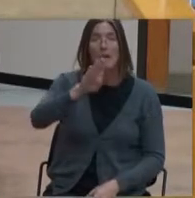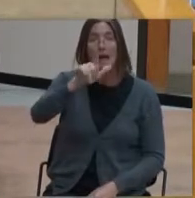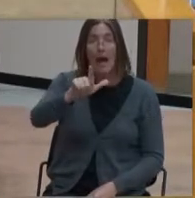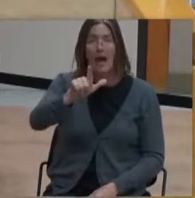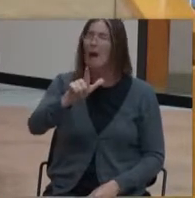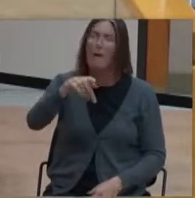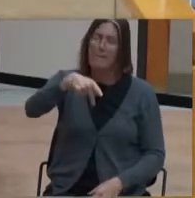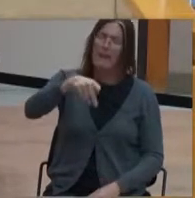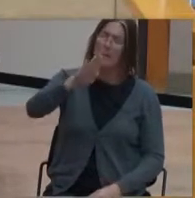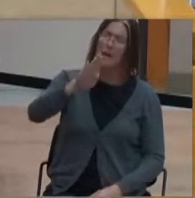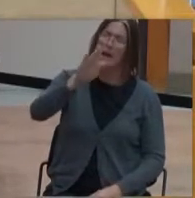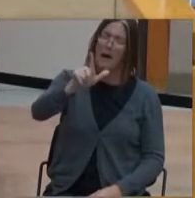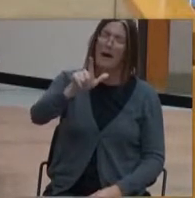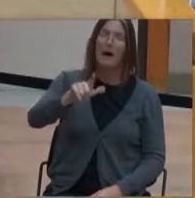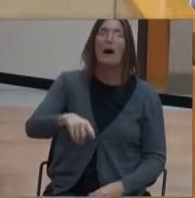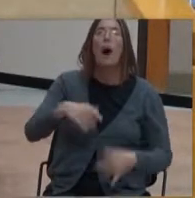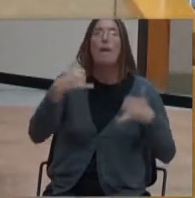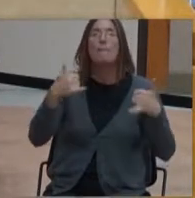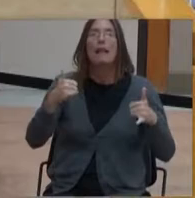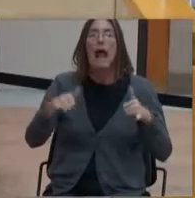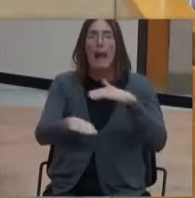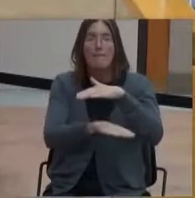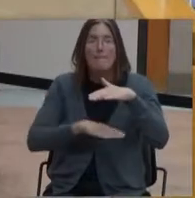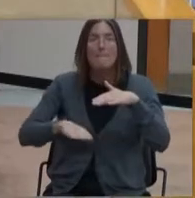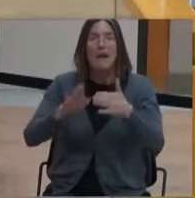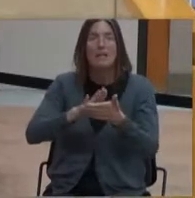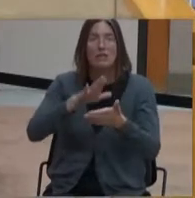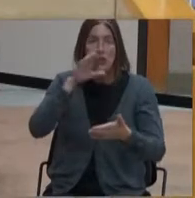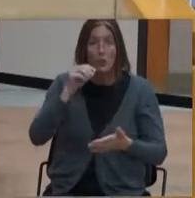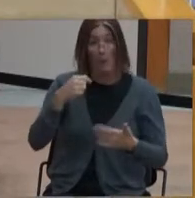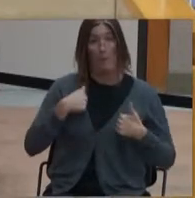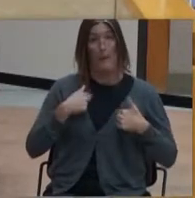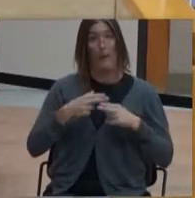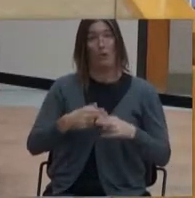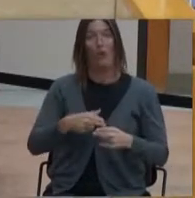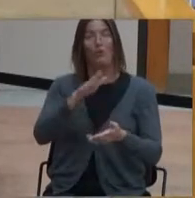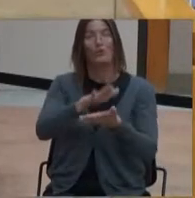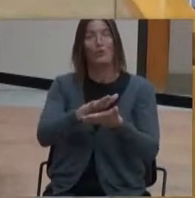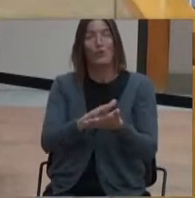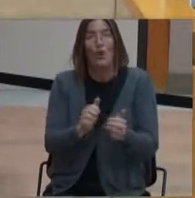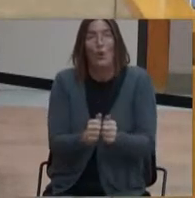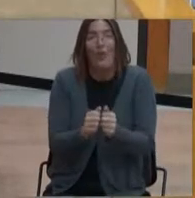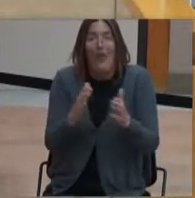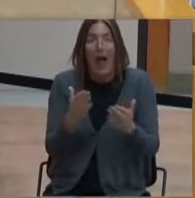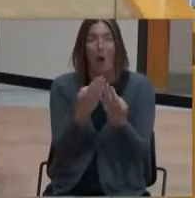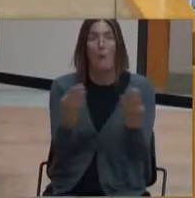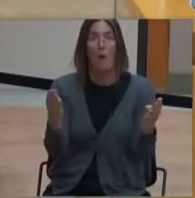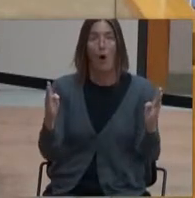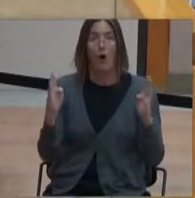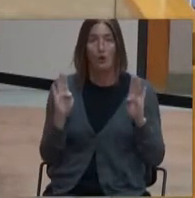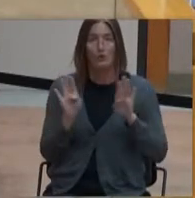for place-based learning, or as I call it, school without walls, we are focusing,